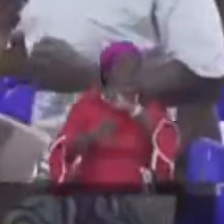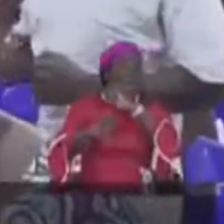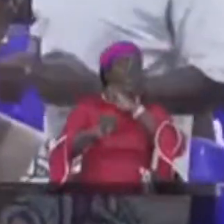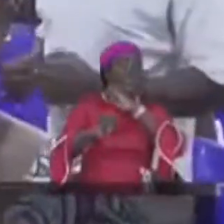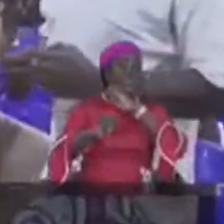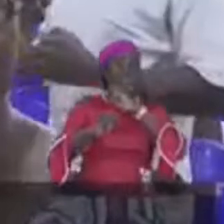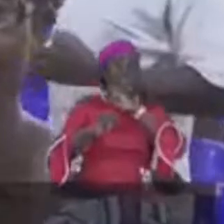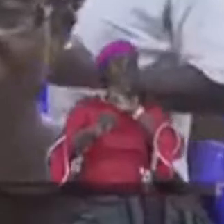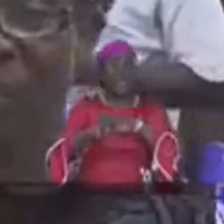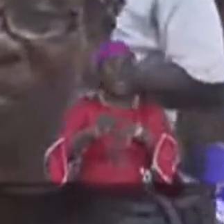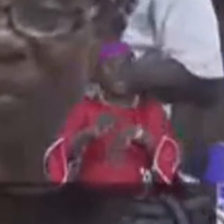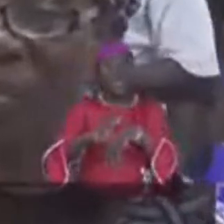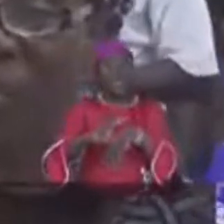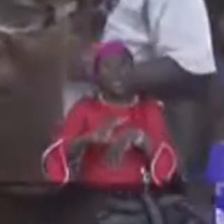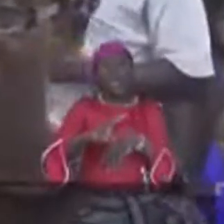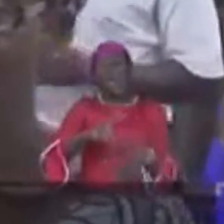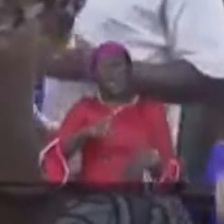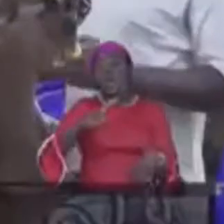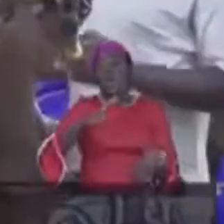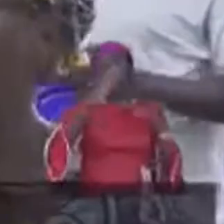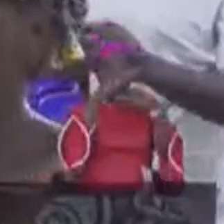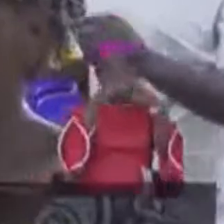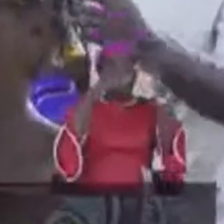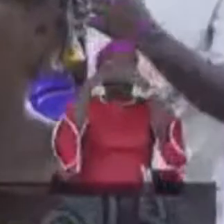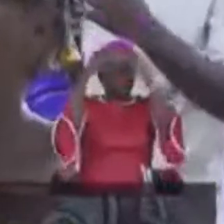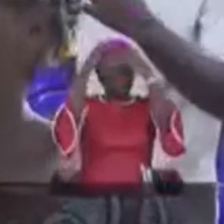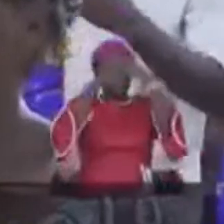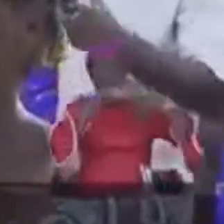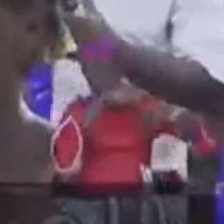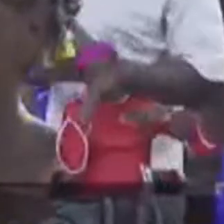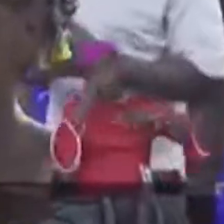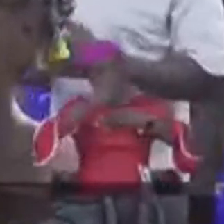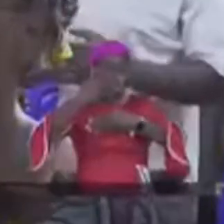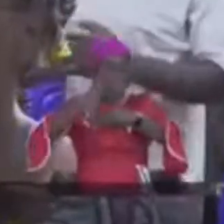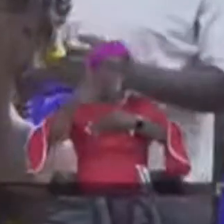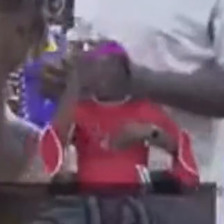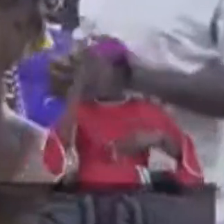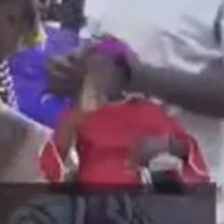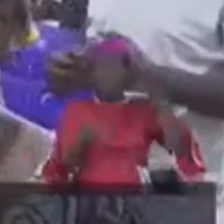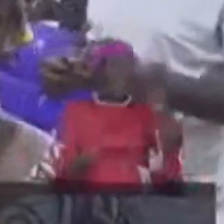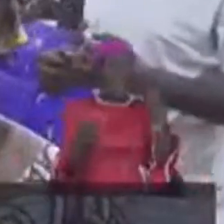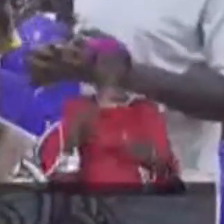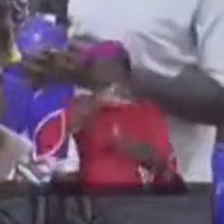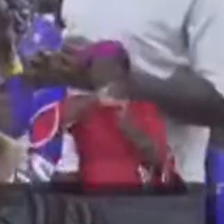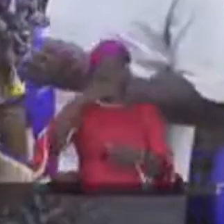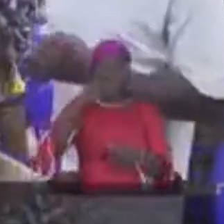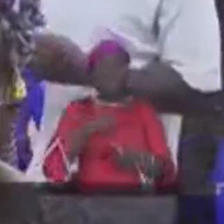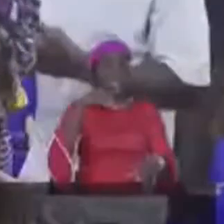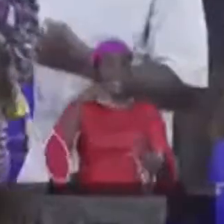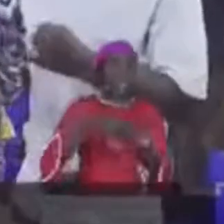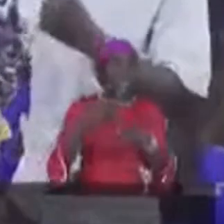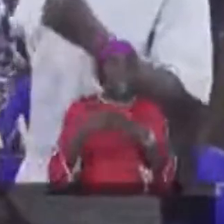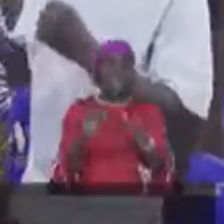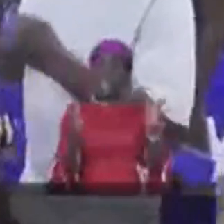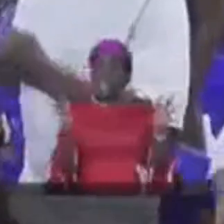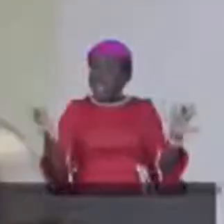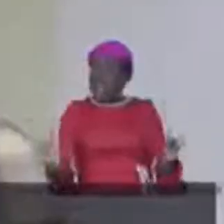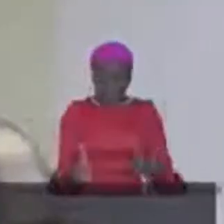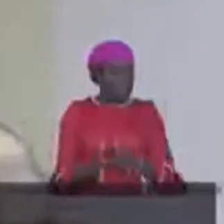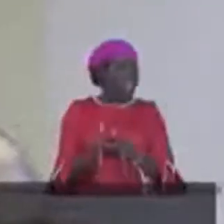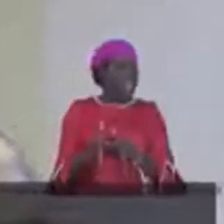Build a hedge of fire around me. In the name of Jesus.